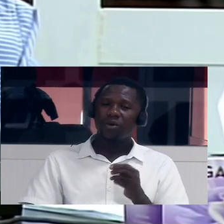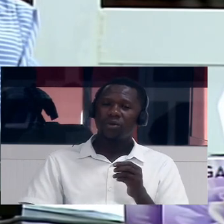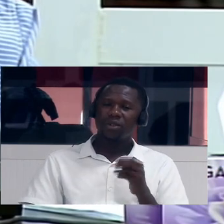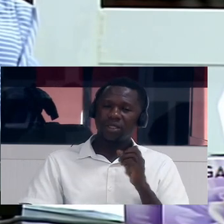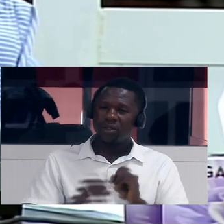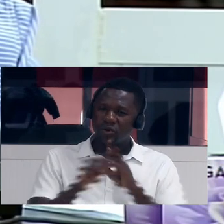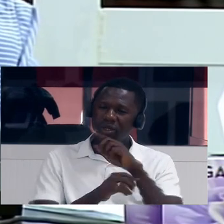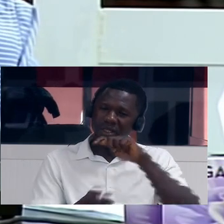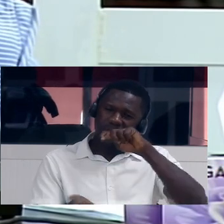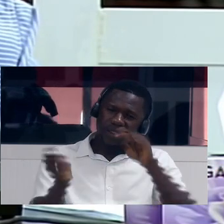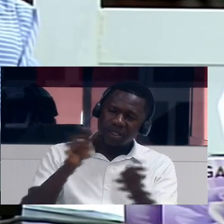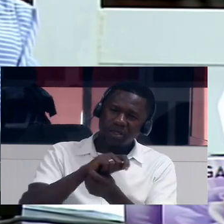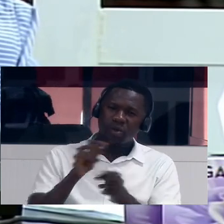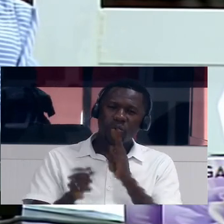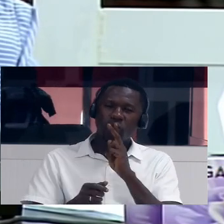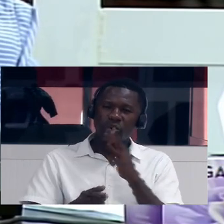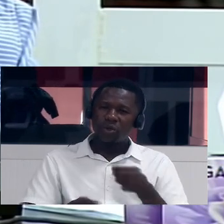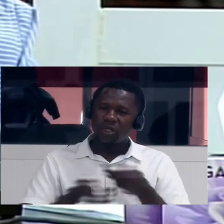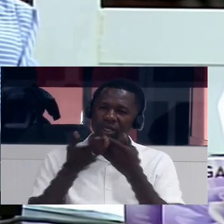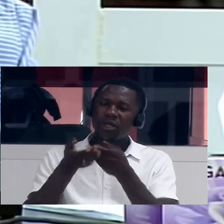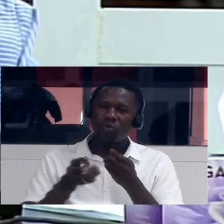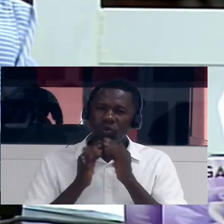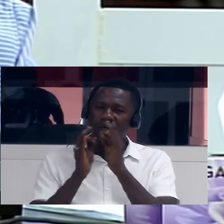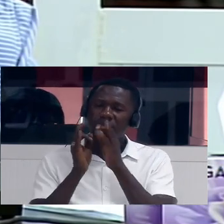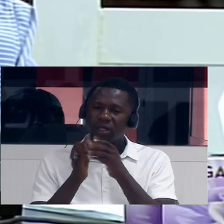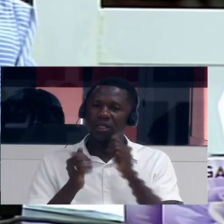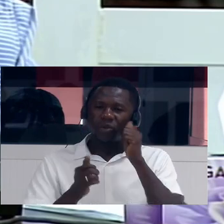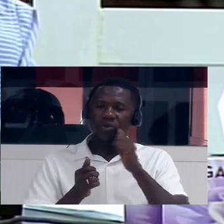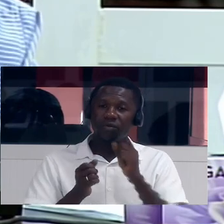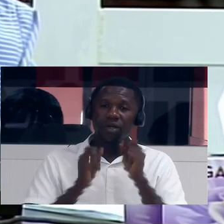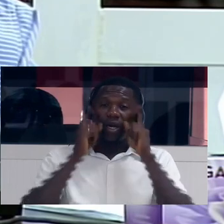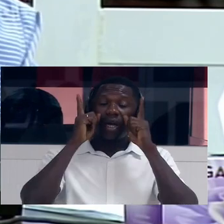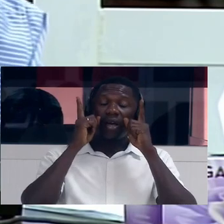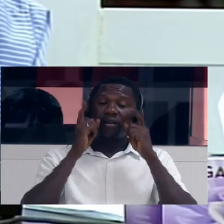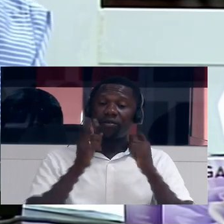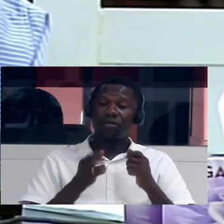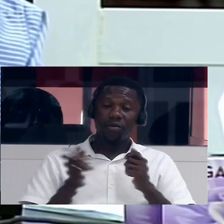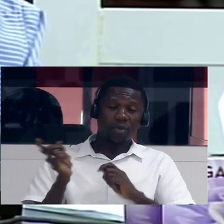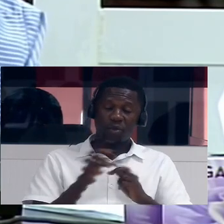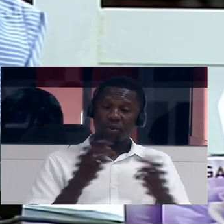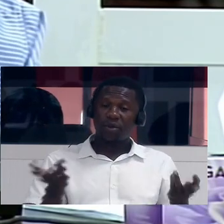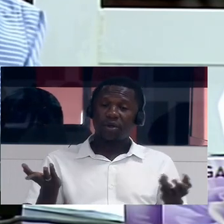change? Who authorized the use of live ammunition? Who this, who that? They, who is they?